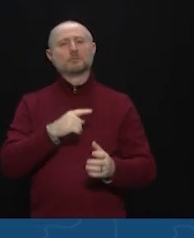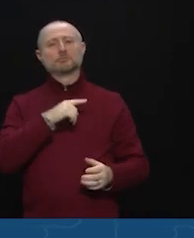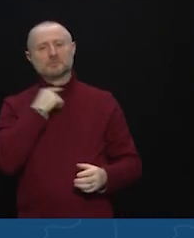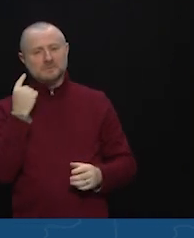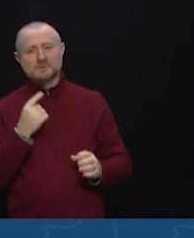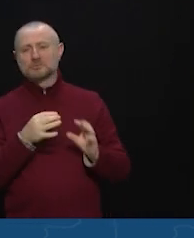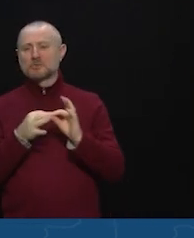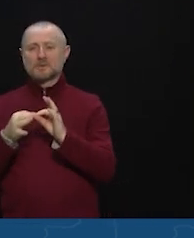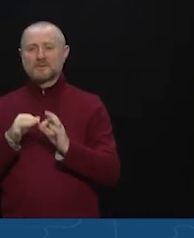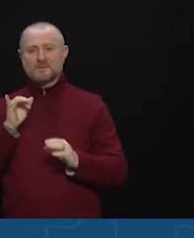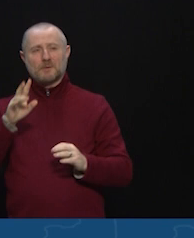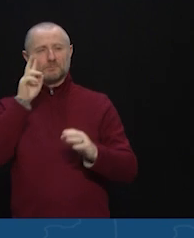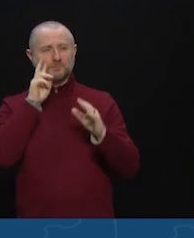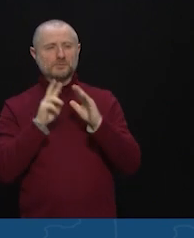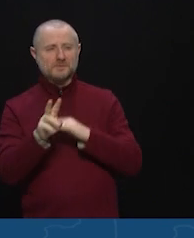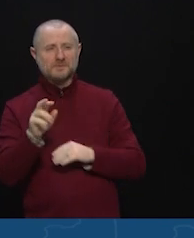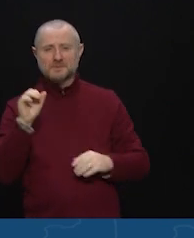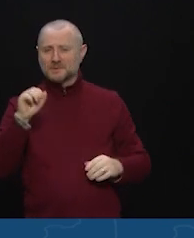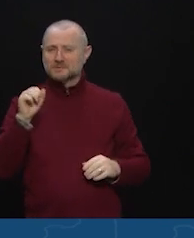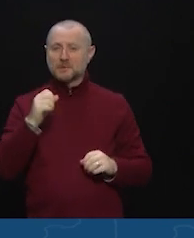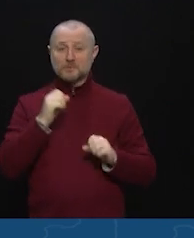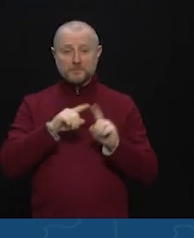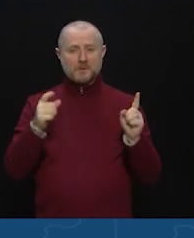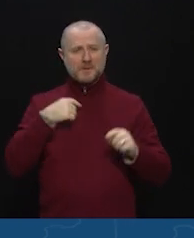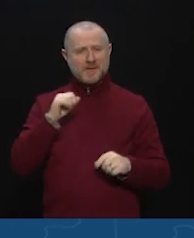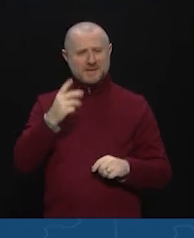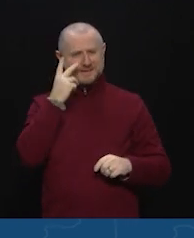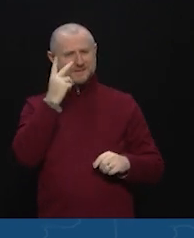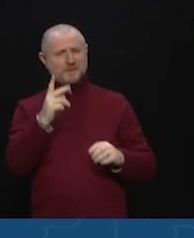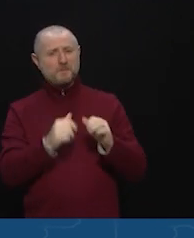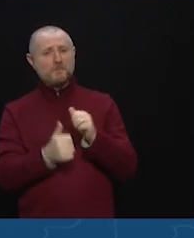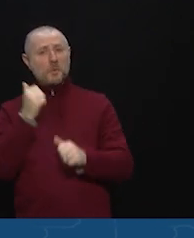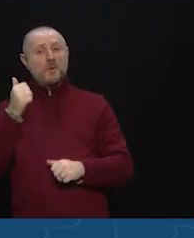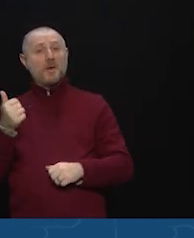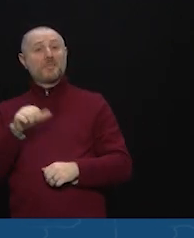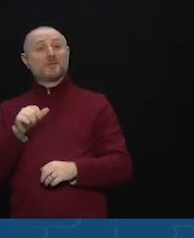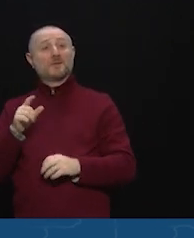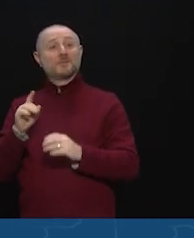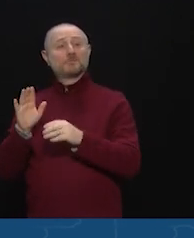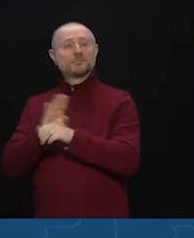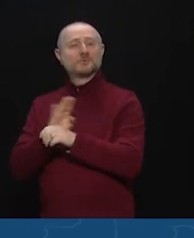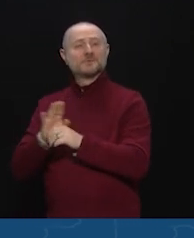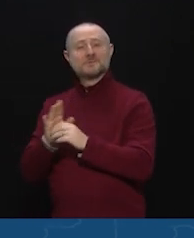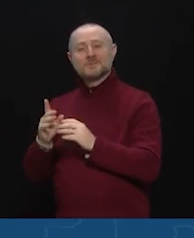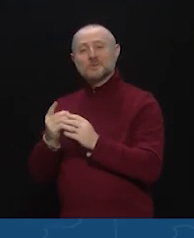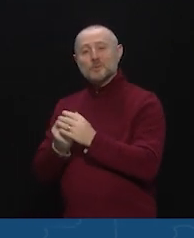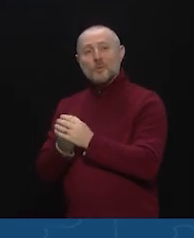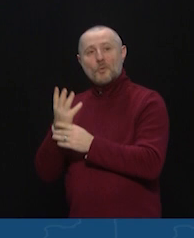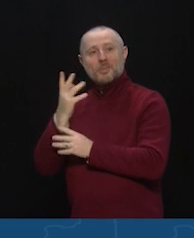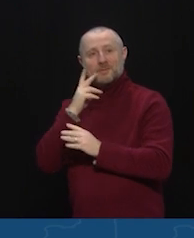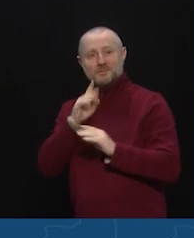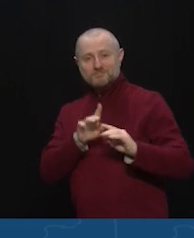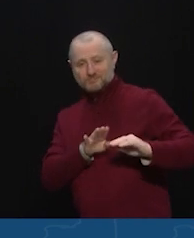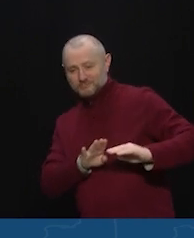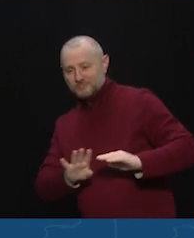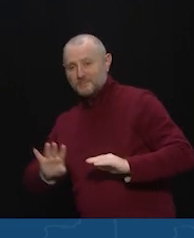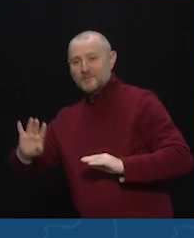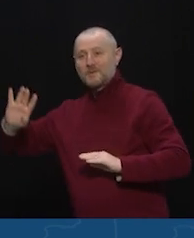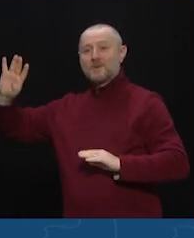forecasts. But as you can see, most of the other sectors, we're projecting growth in almost every